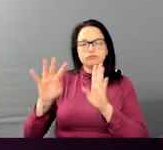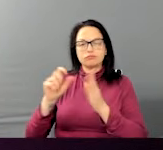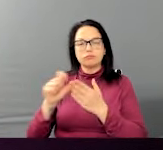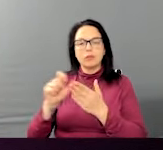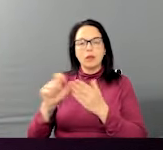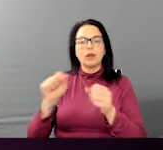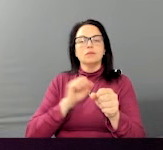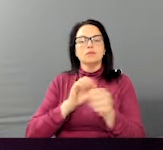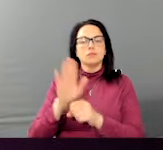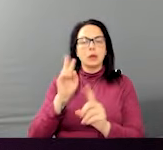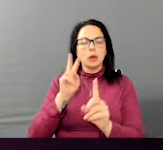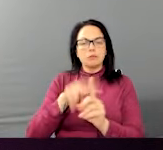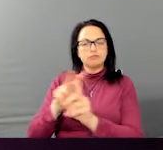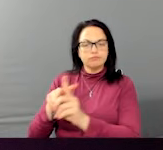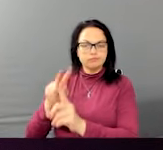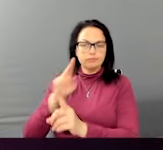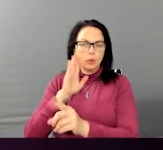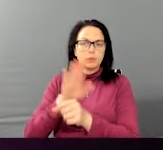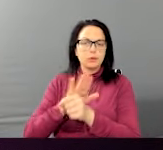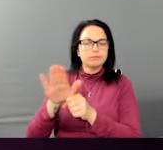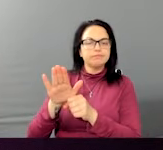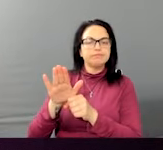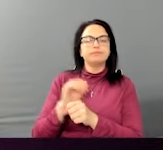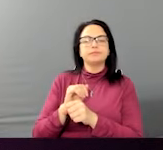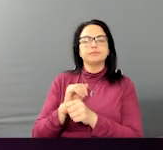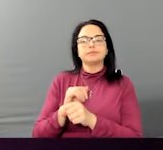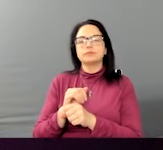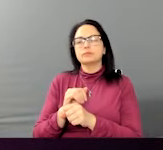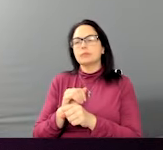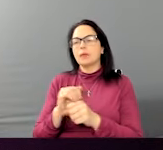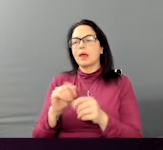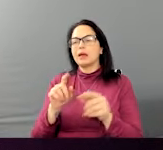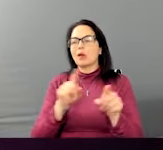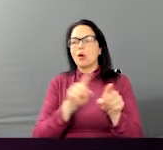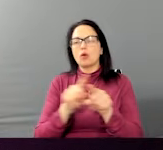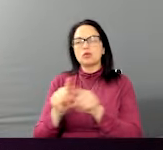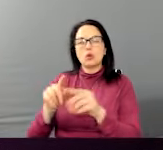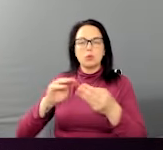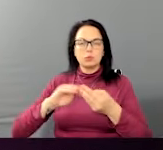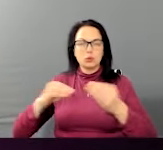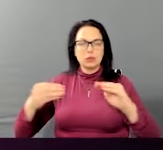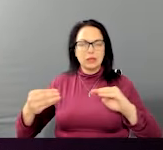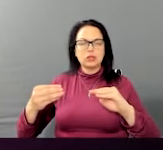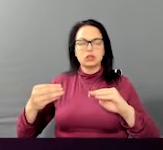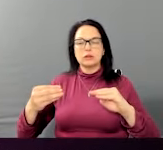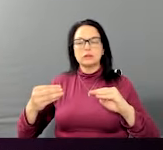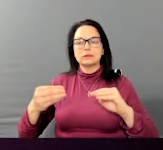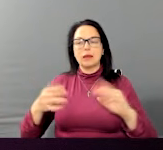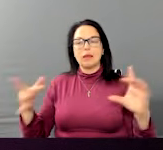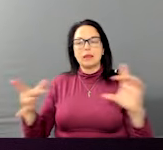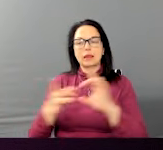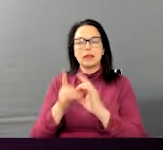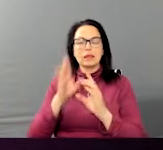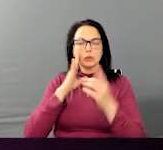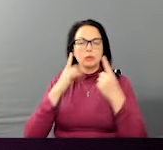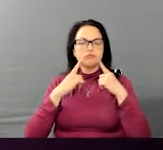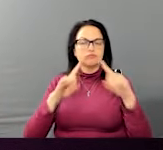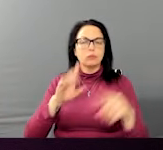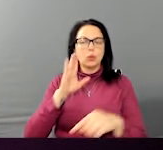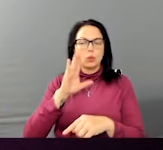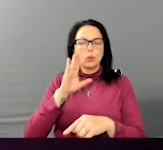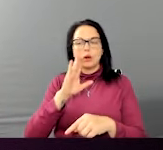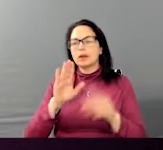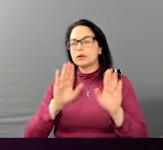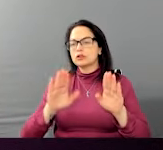entire application is usable. Forms work, so mutations. Your links are going to work, everything. So it's great to reduce the